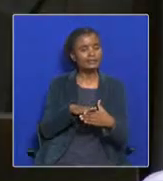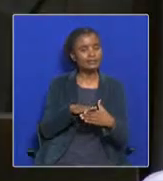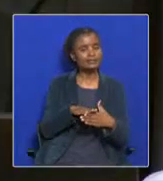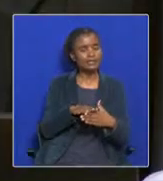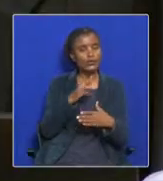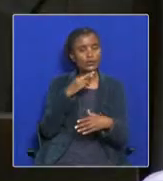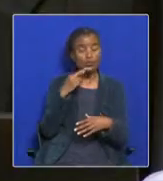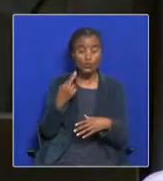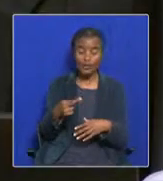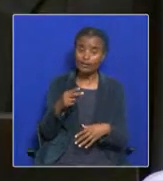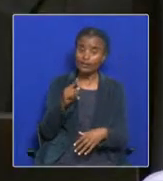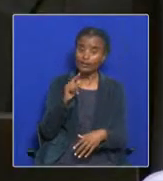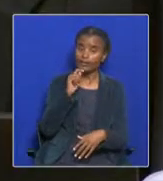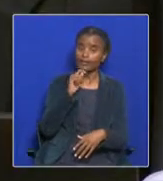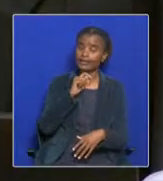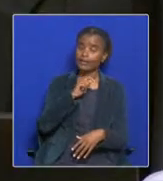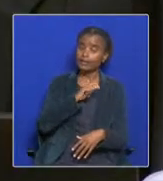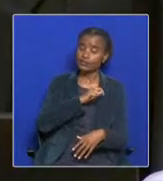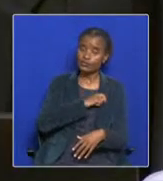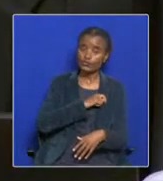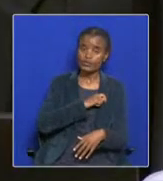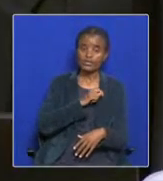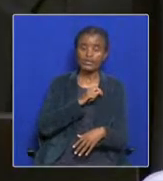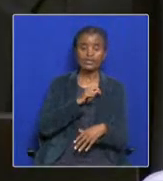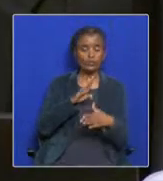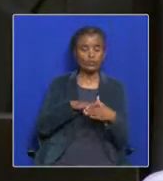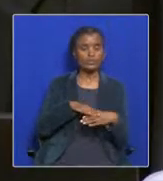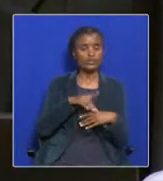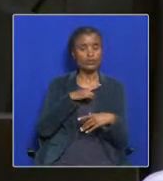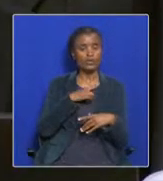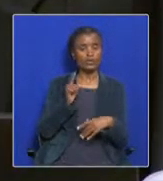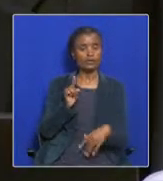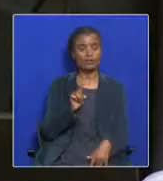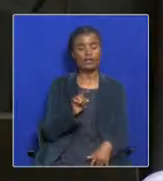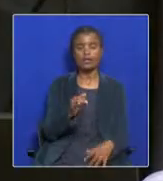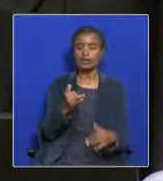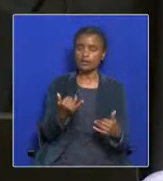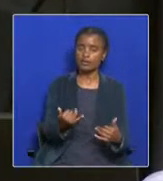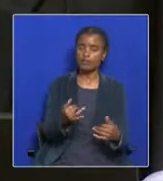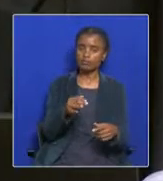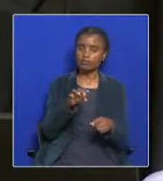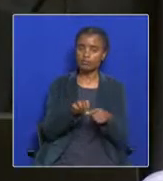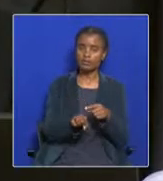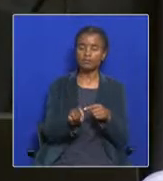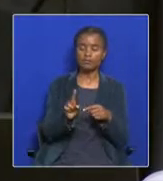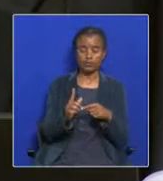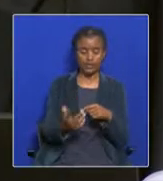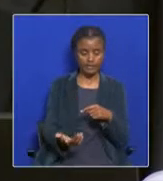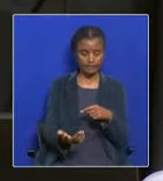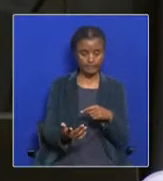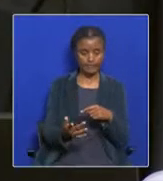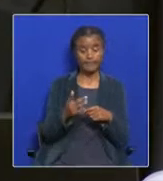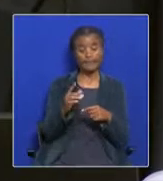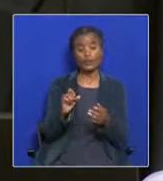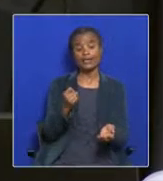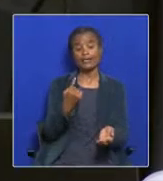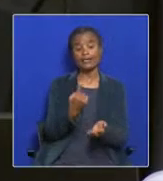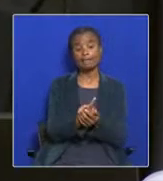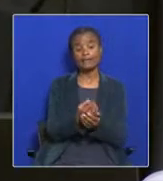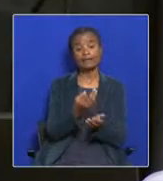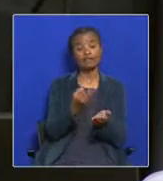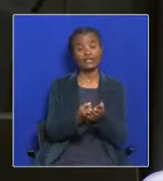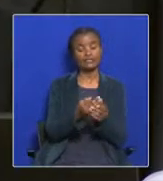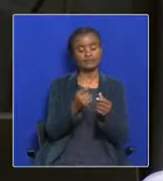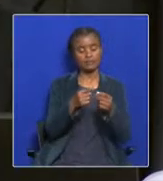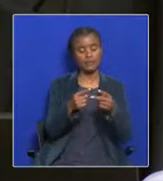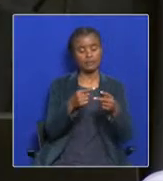back that he's not telling us? And I land at, given the facts of what happened here, from the time you first